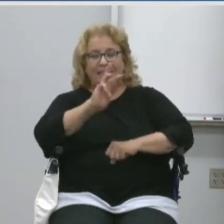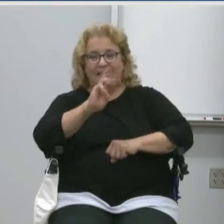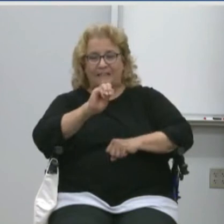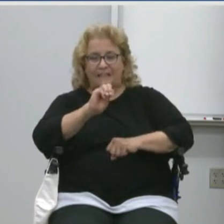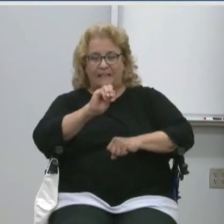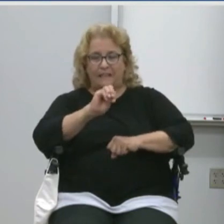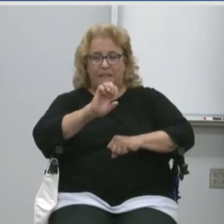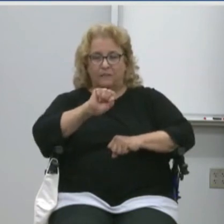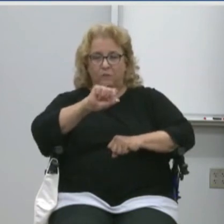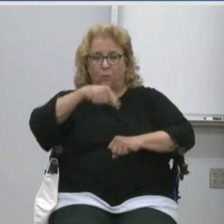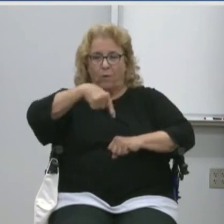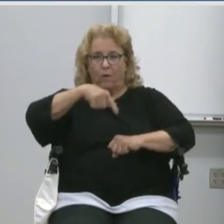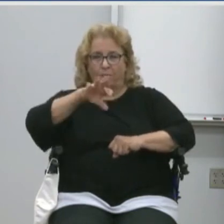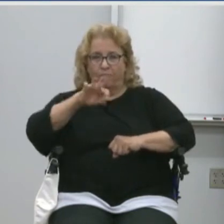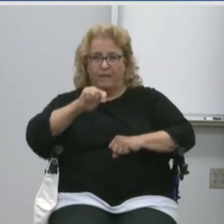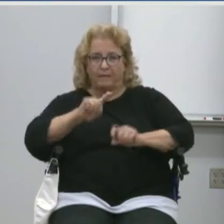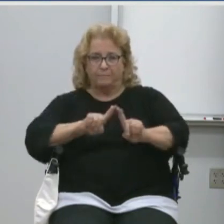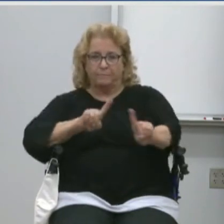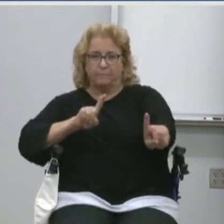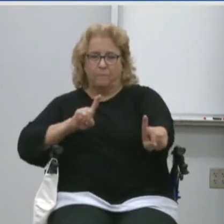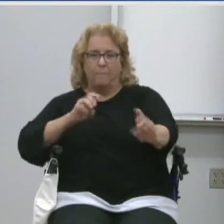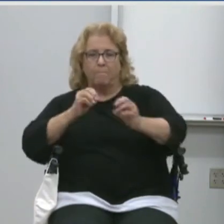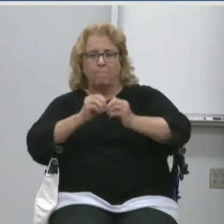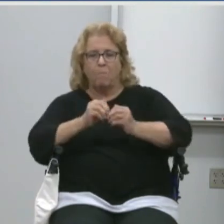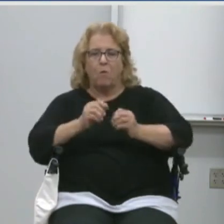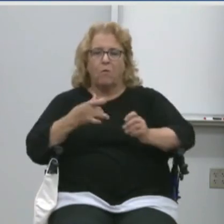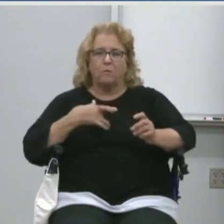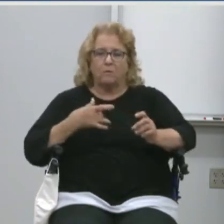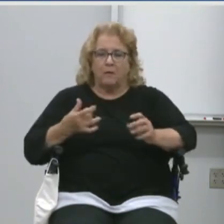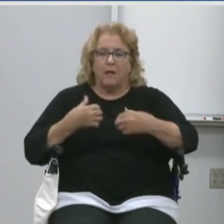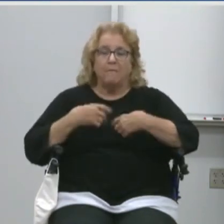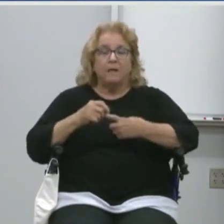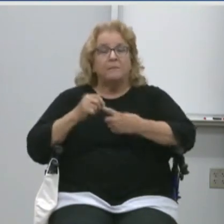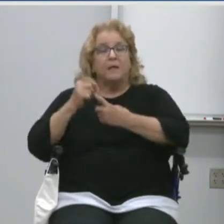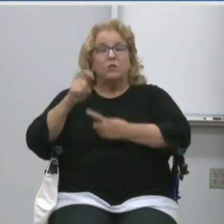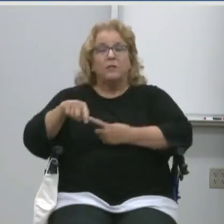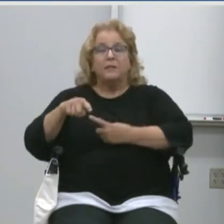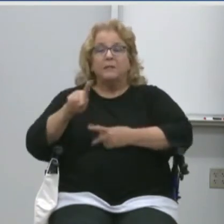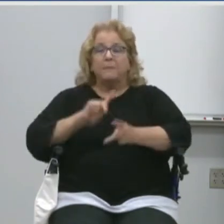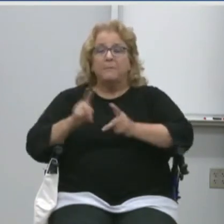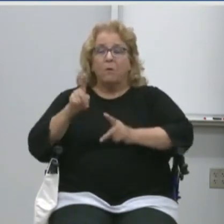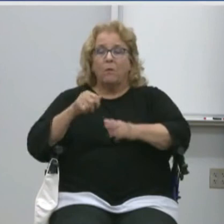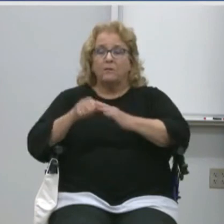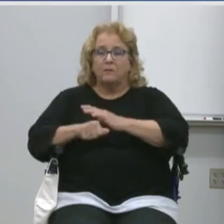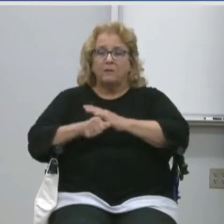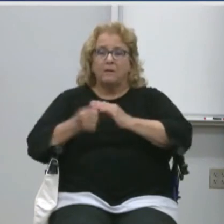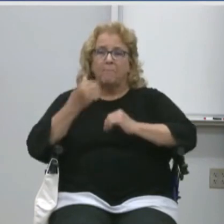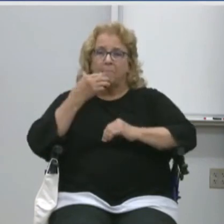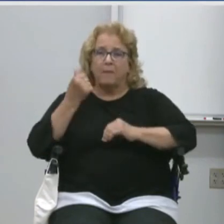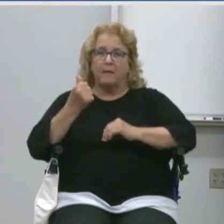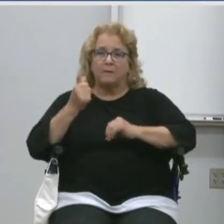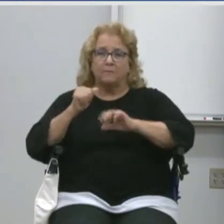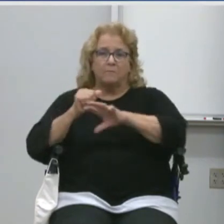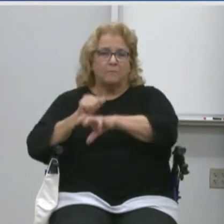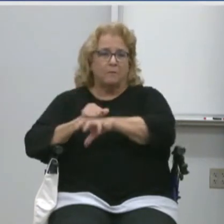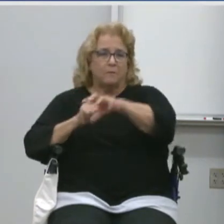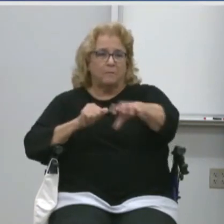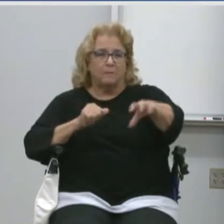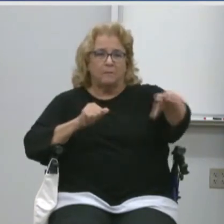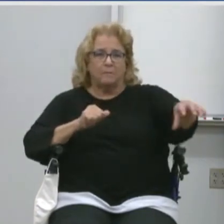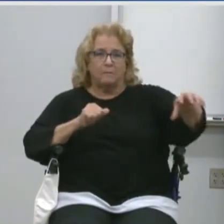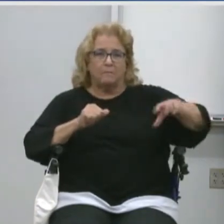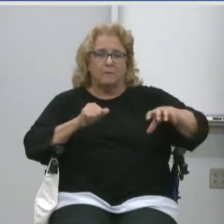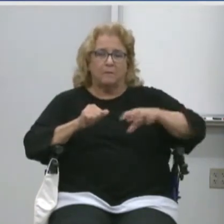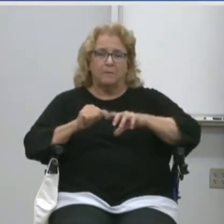feet. So where we might be able to put a lot of special needs folks in one shelter, it's best to spread out, do that social distancing,